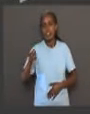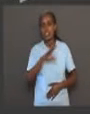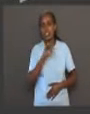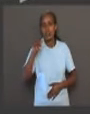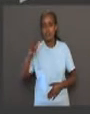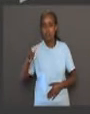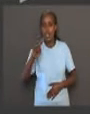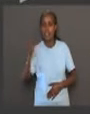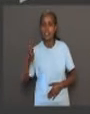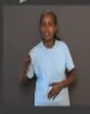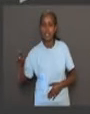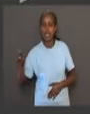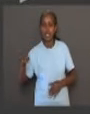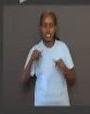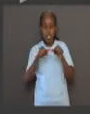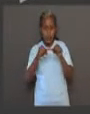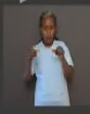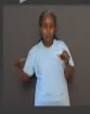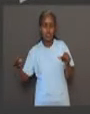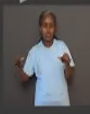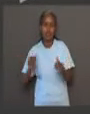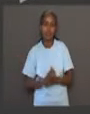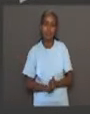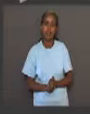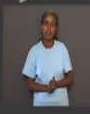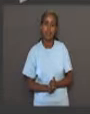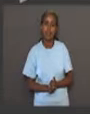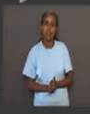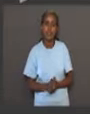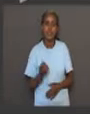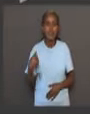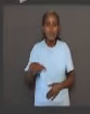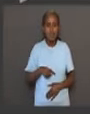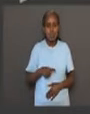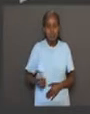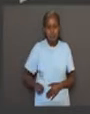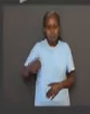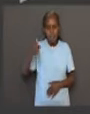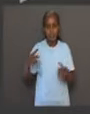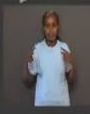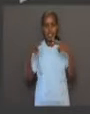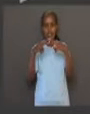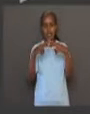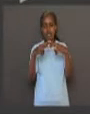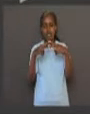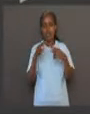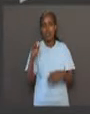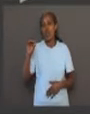y, and z units long. We will name the vertices